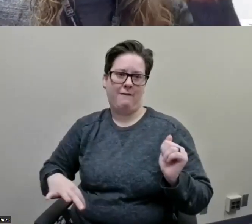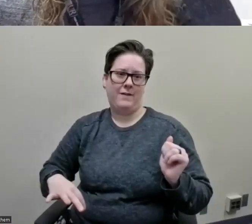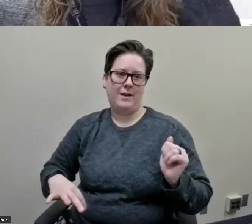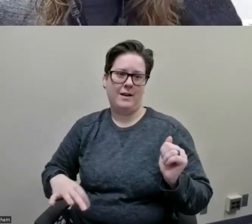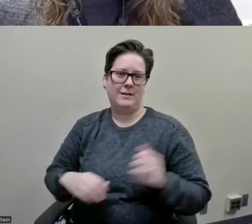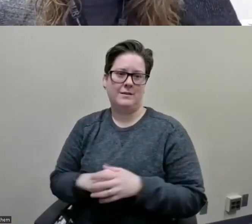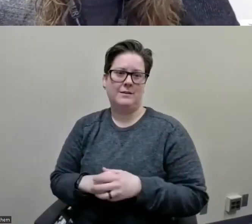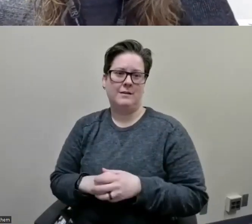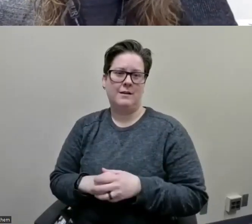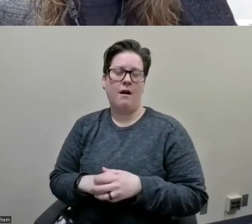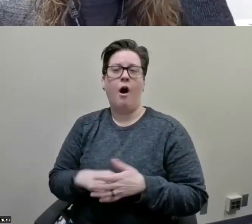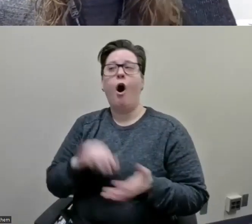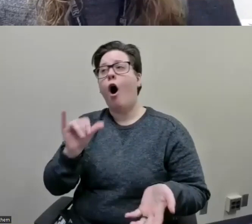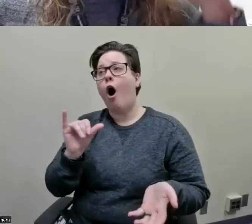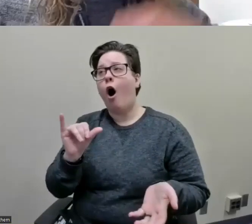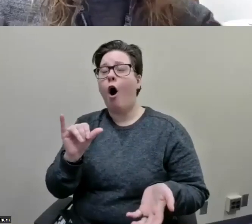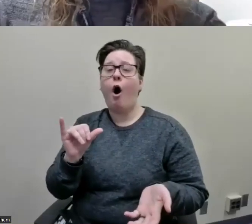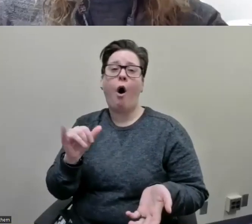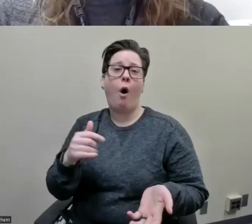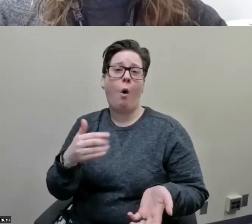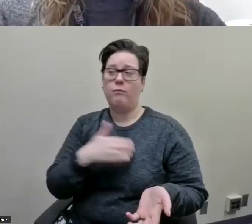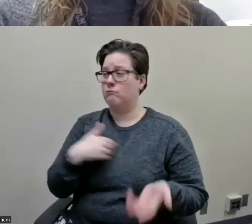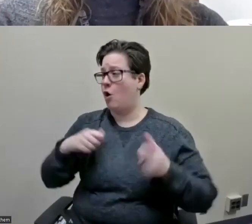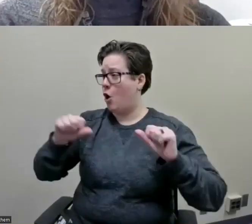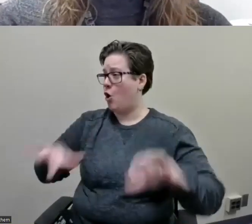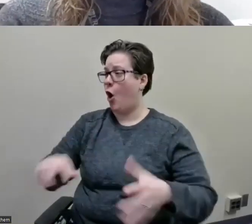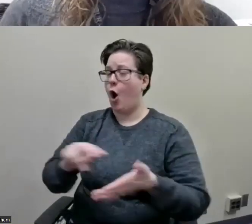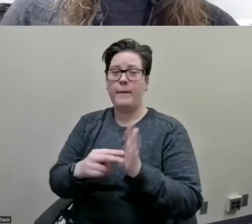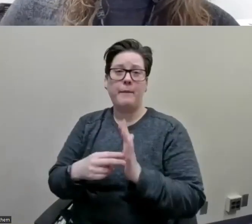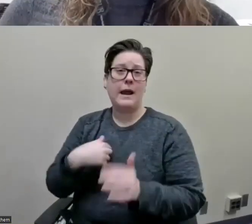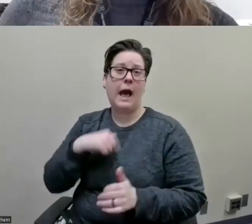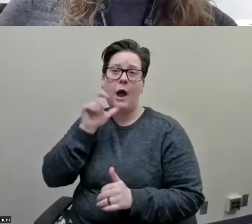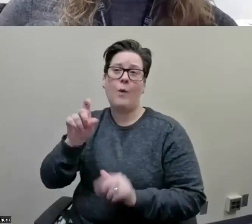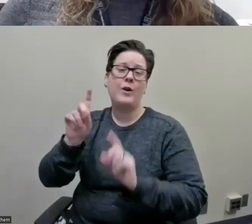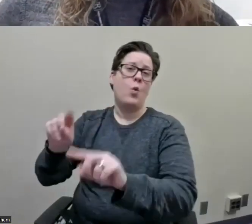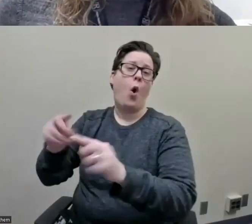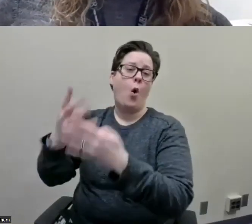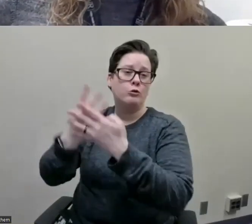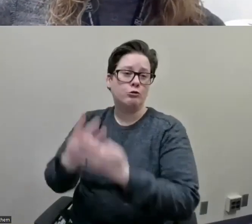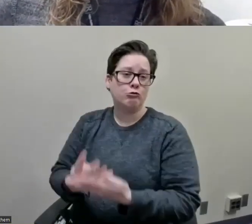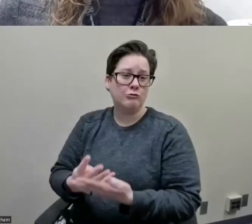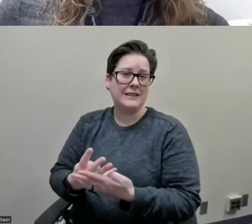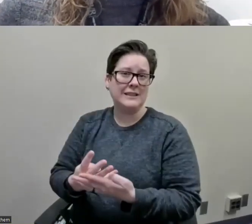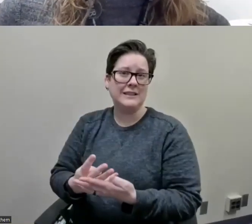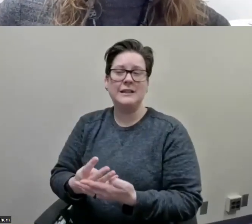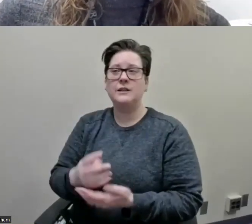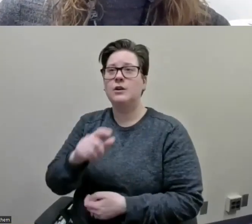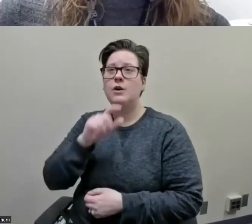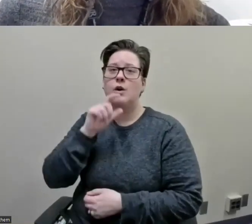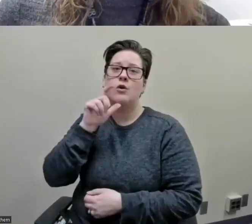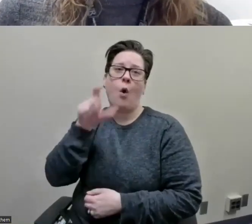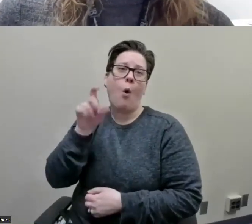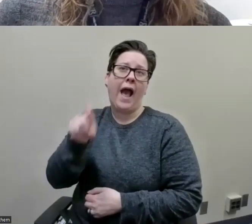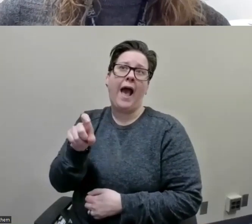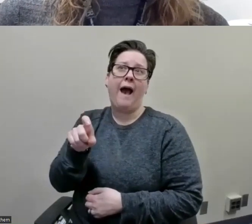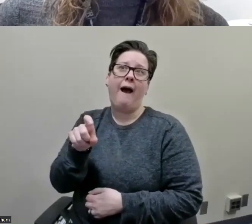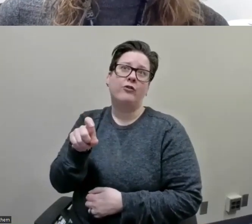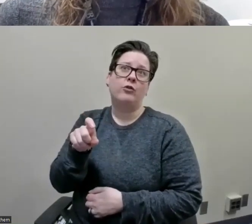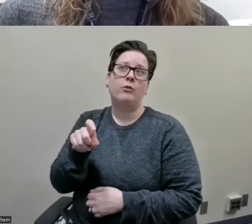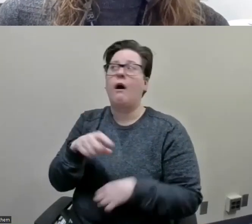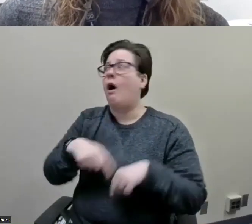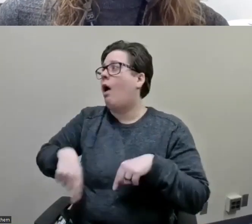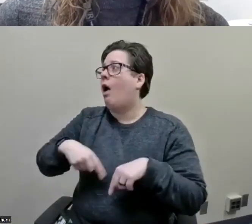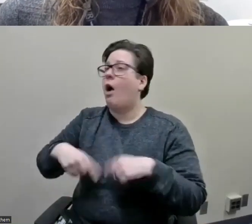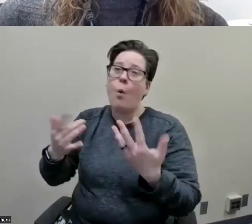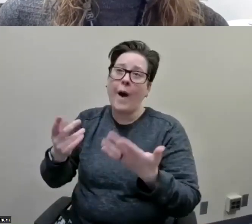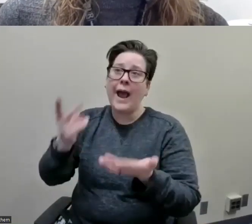cancer. You don't have to go for screenings anymore. You don't get what we like to call in cancer genetics scanxiety, where you're sitting waiting for